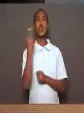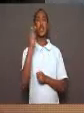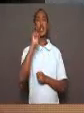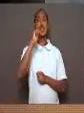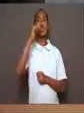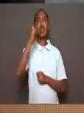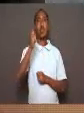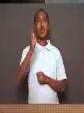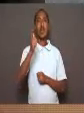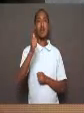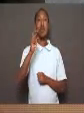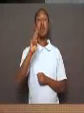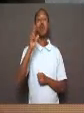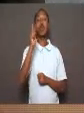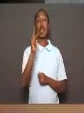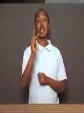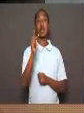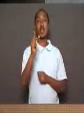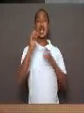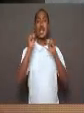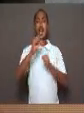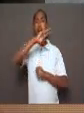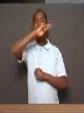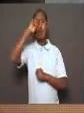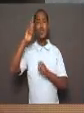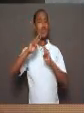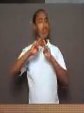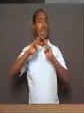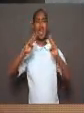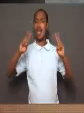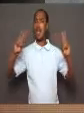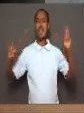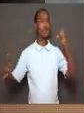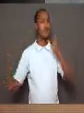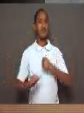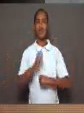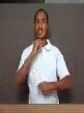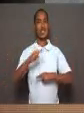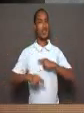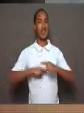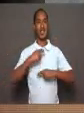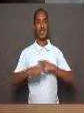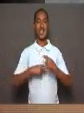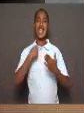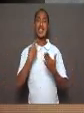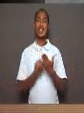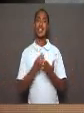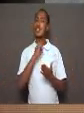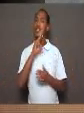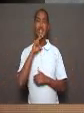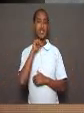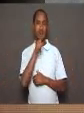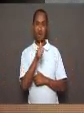sodium or potassium can cause very vigorous reactions. This is